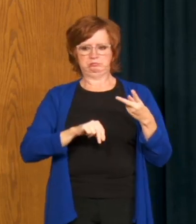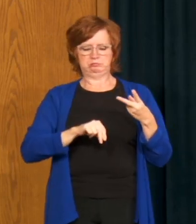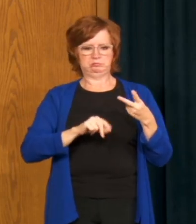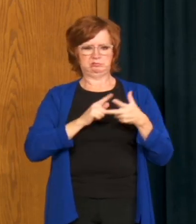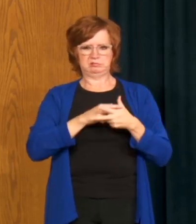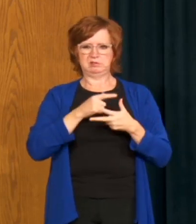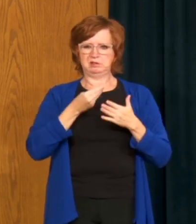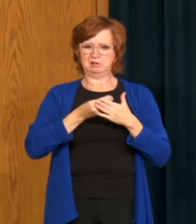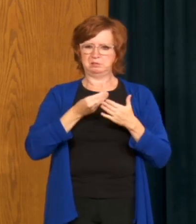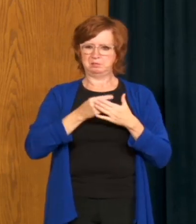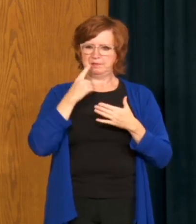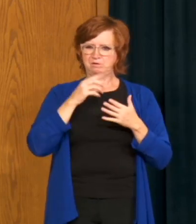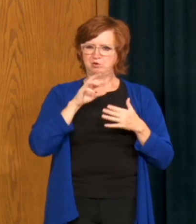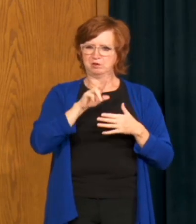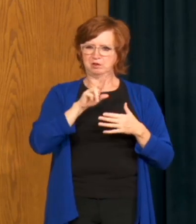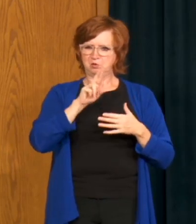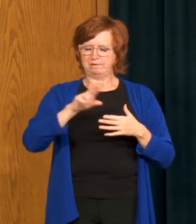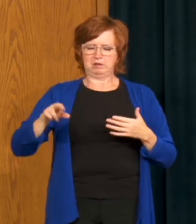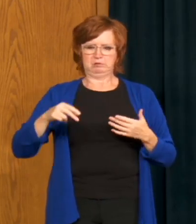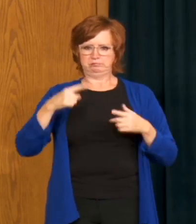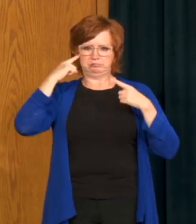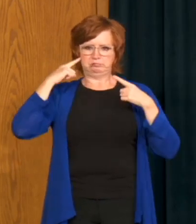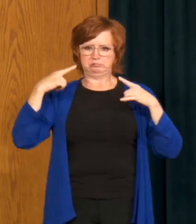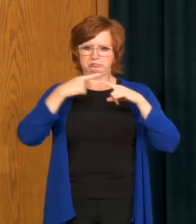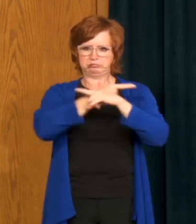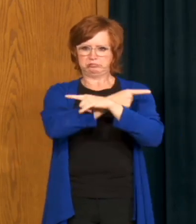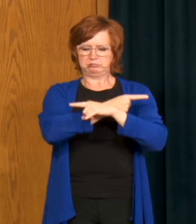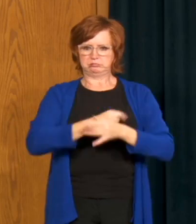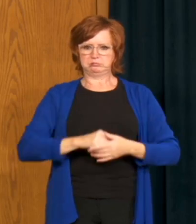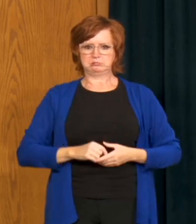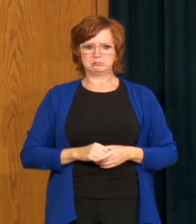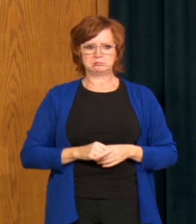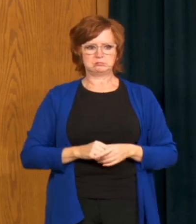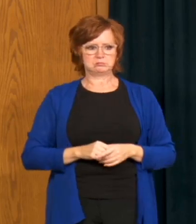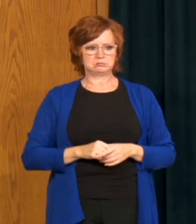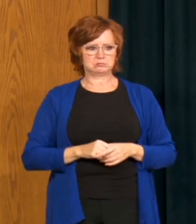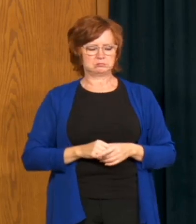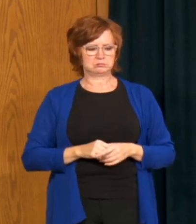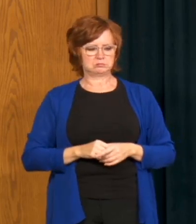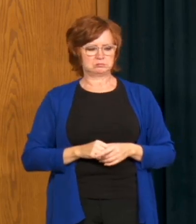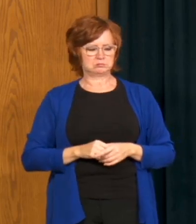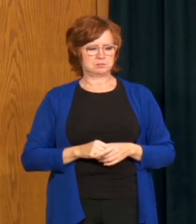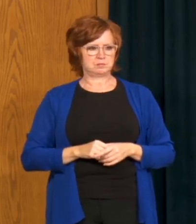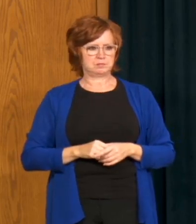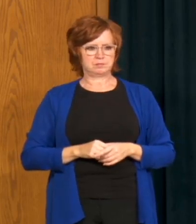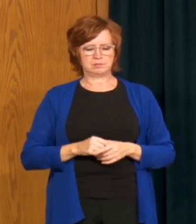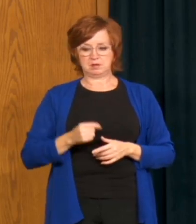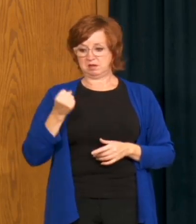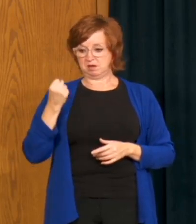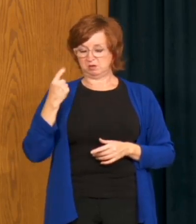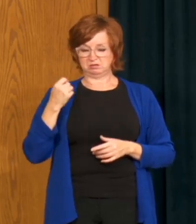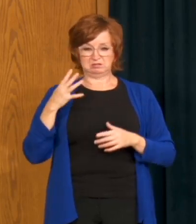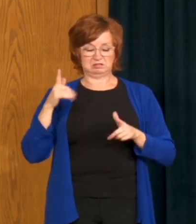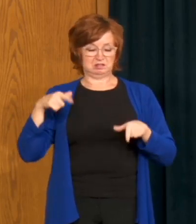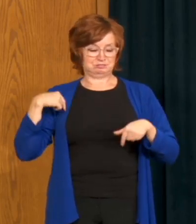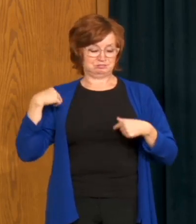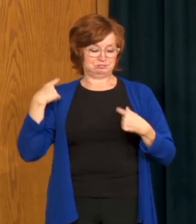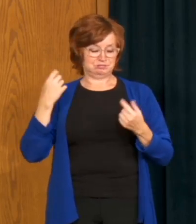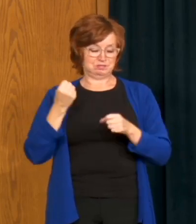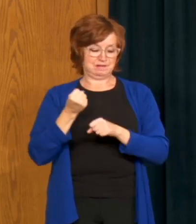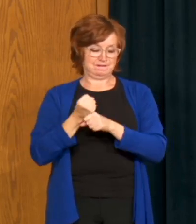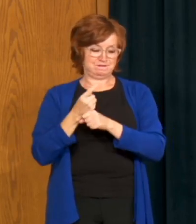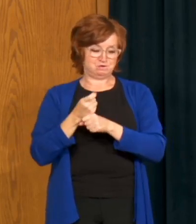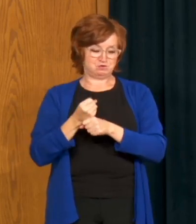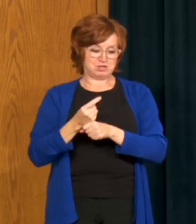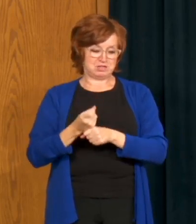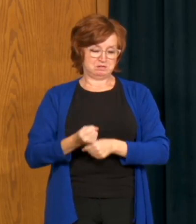football team? Yeah, no, there's a number of organizations that have come forward year in, year out, not just this year in, year out for, I imagine, every year